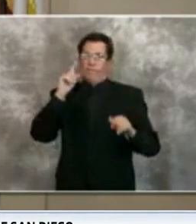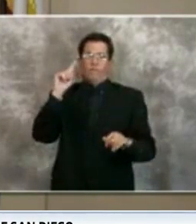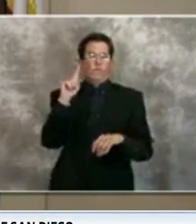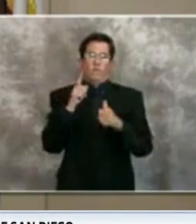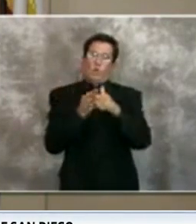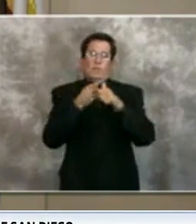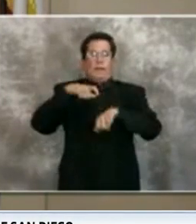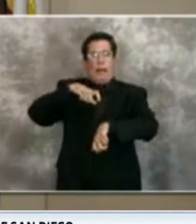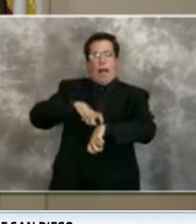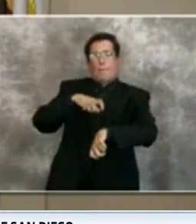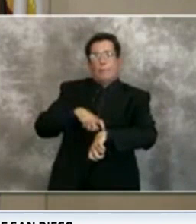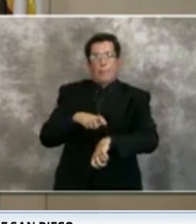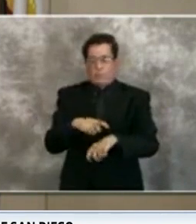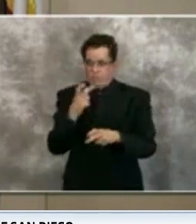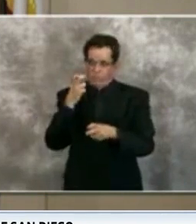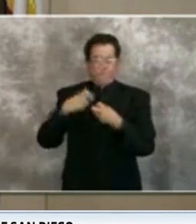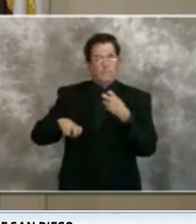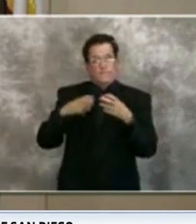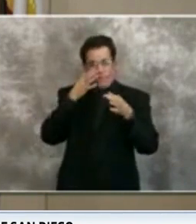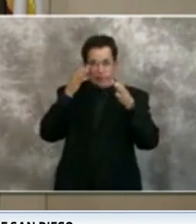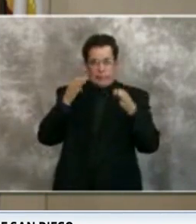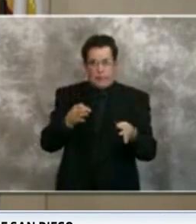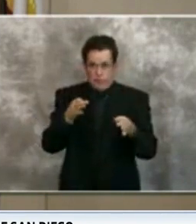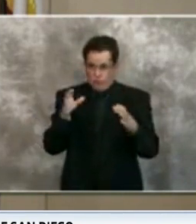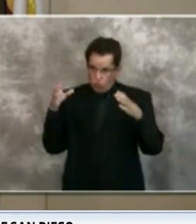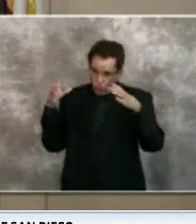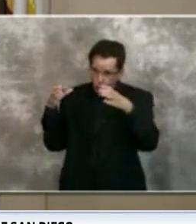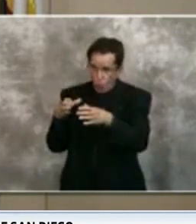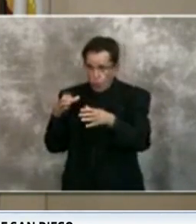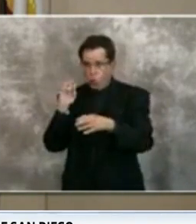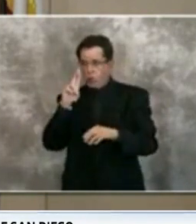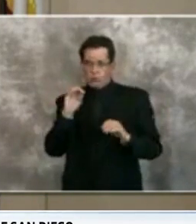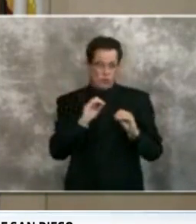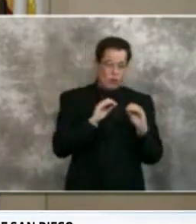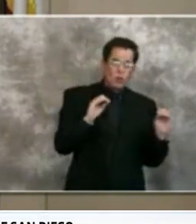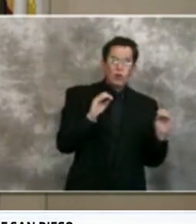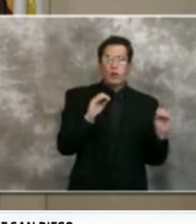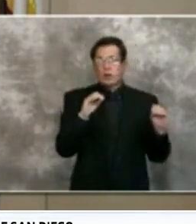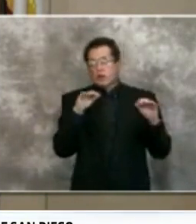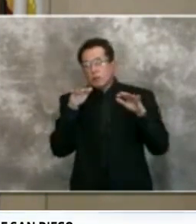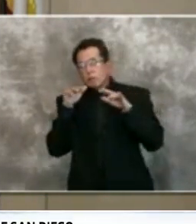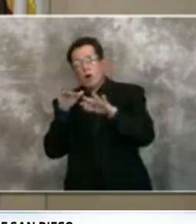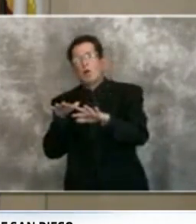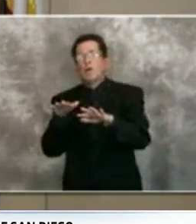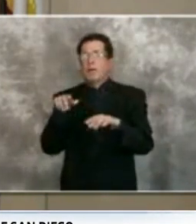So some very tough decisions will need to be made. We will provide